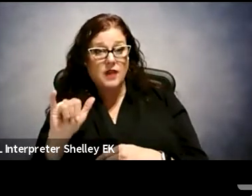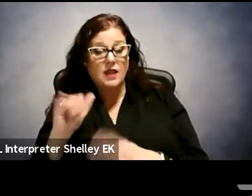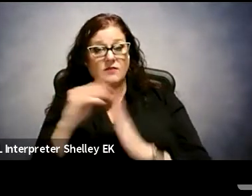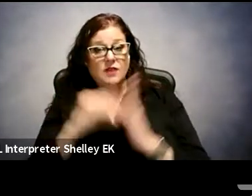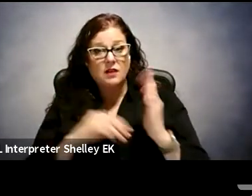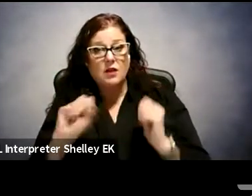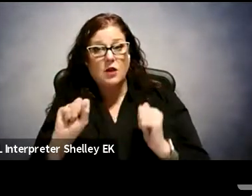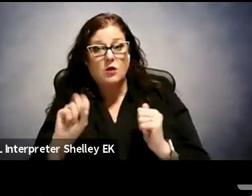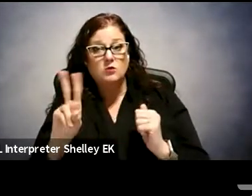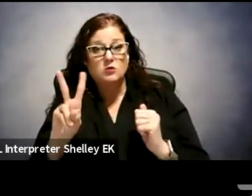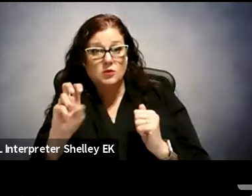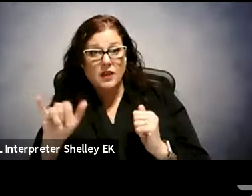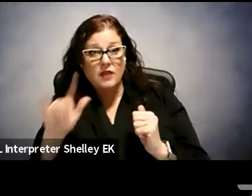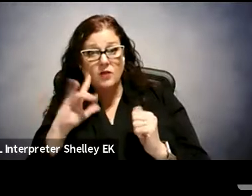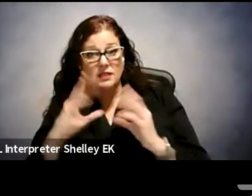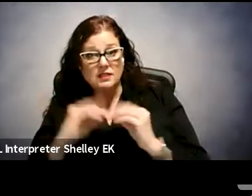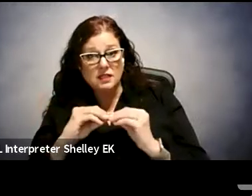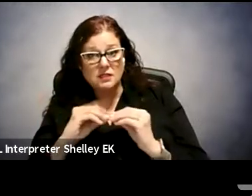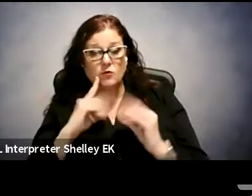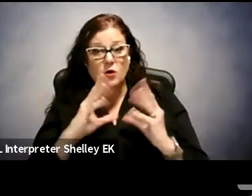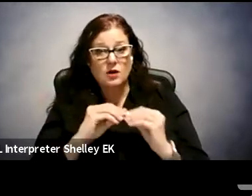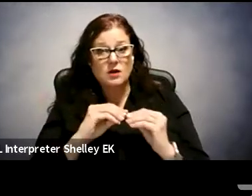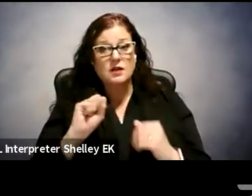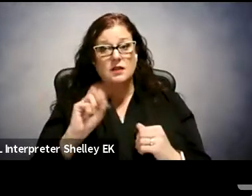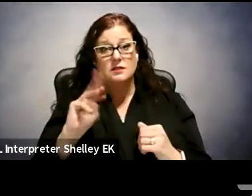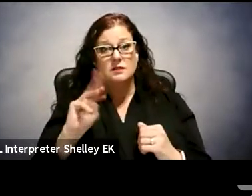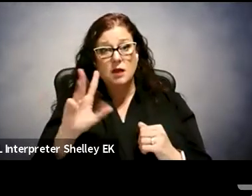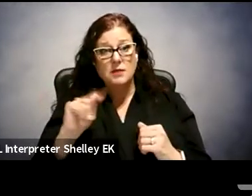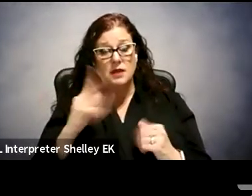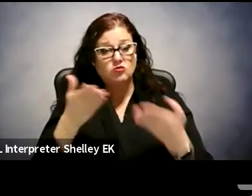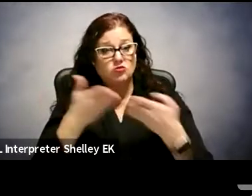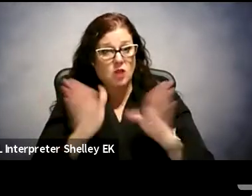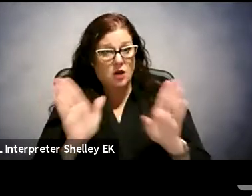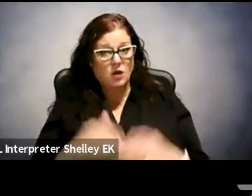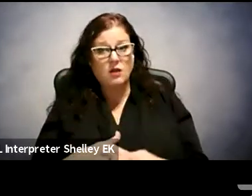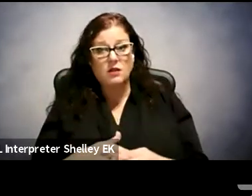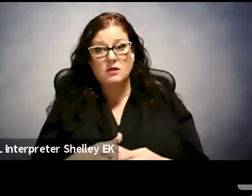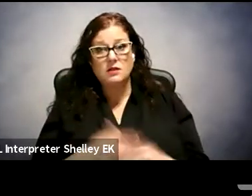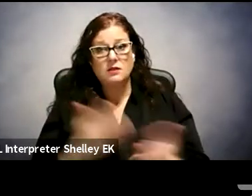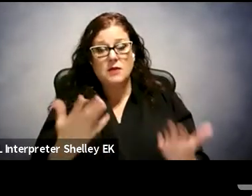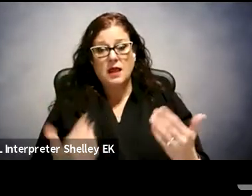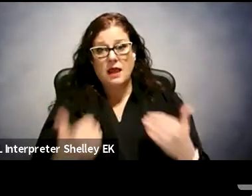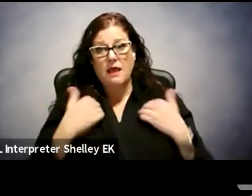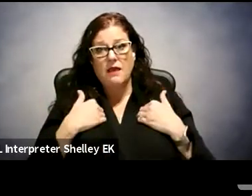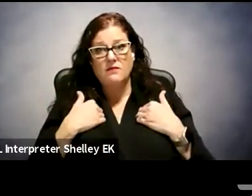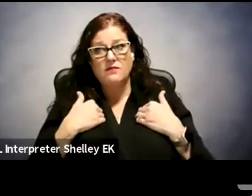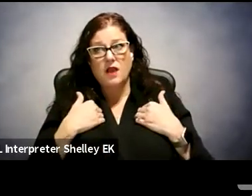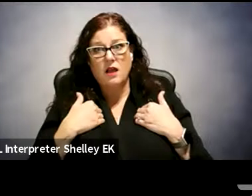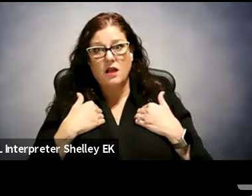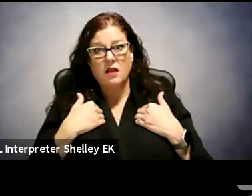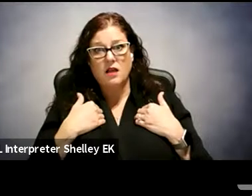survey for this session and for the summit in general. We might have